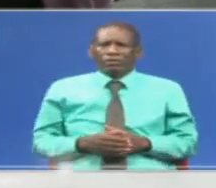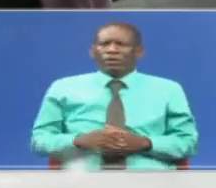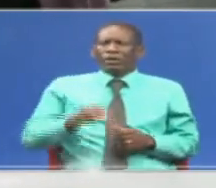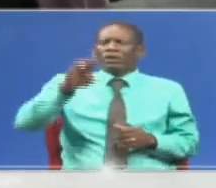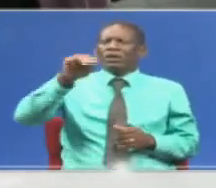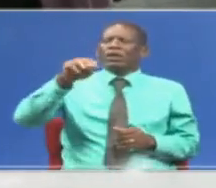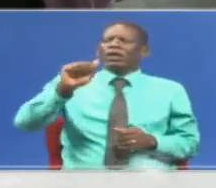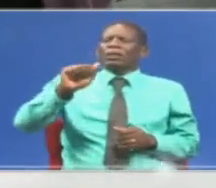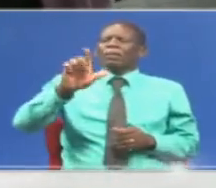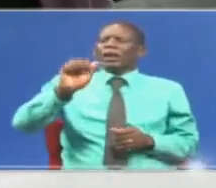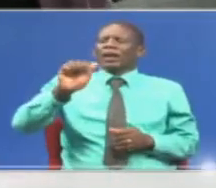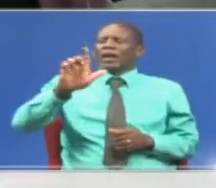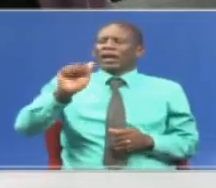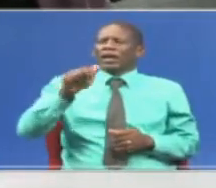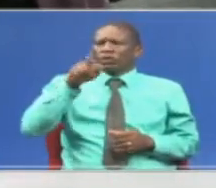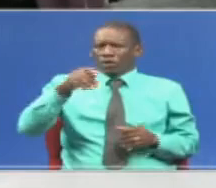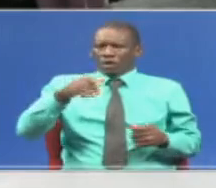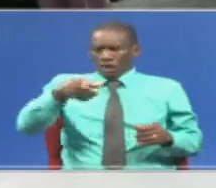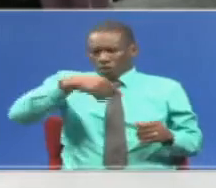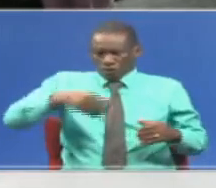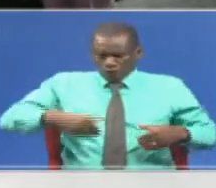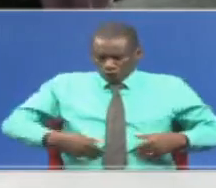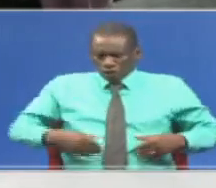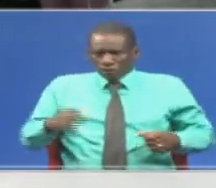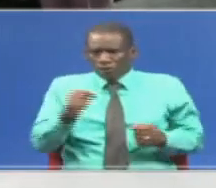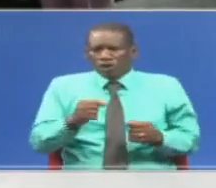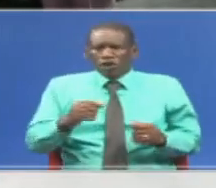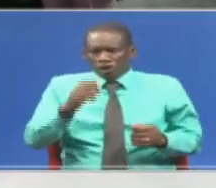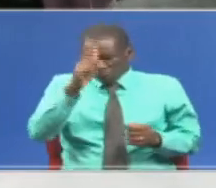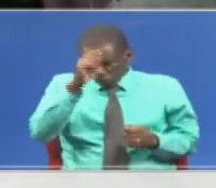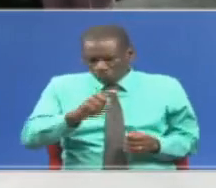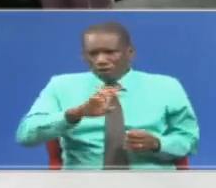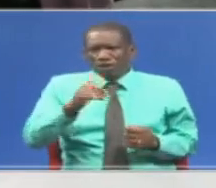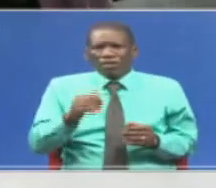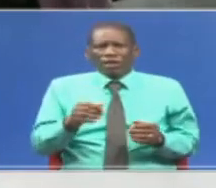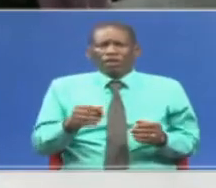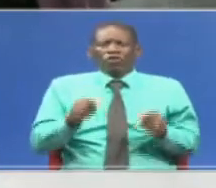Malala bana, wewe ni rika yetu, tuheshimiane my friend. Usije kwanza